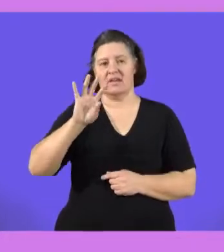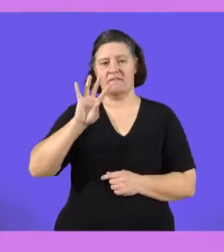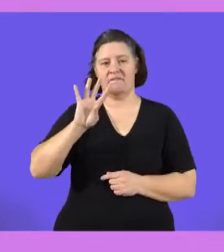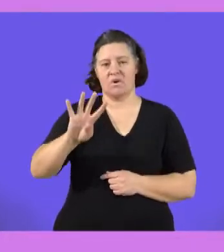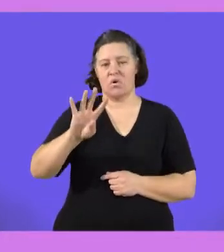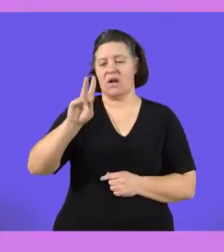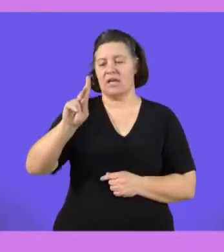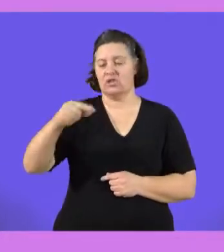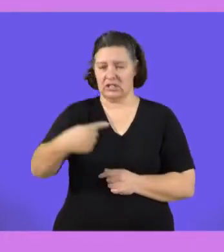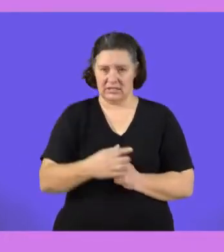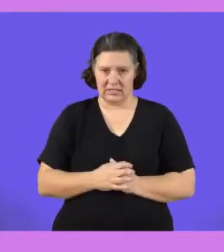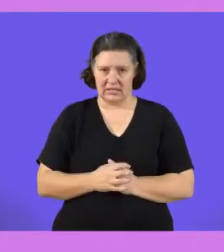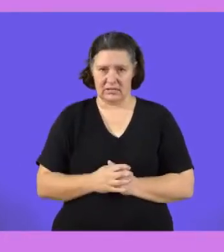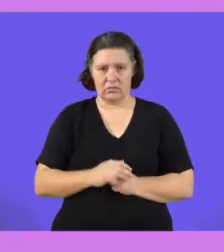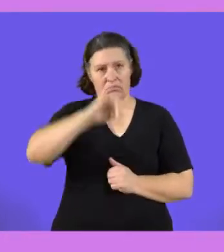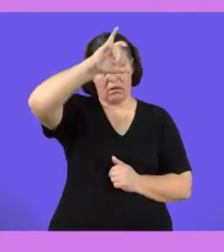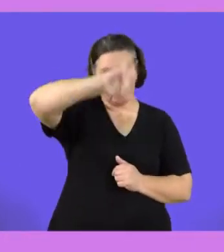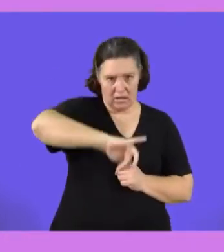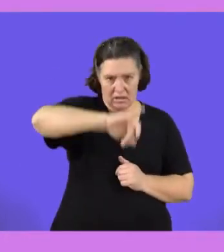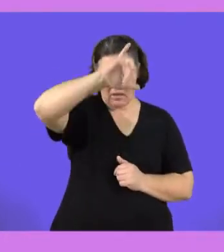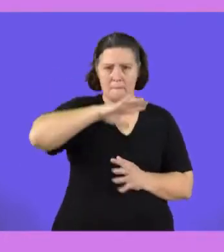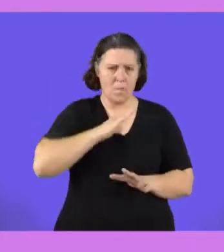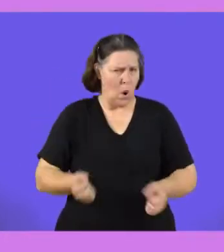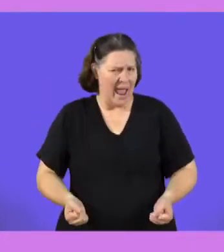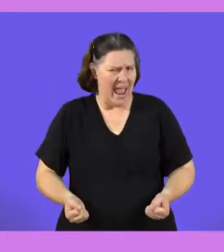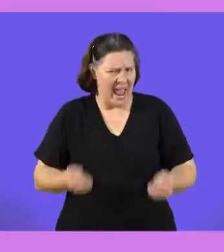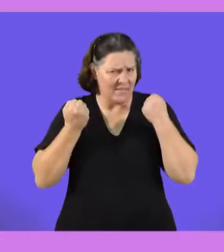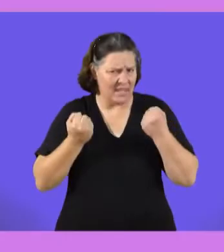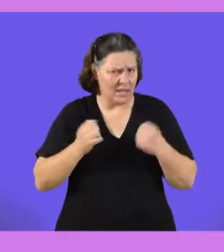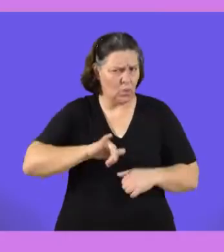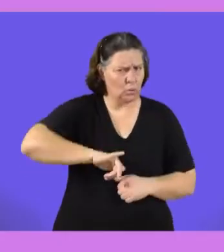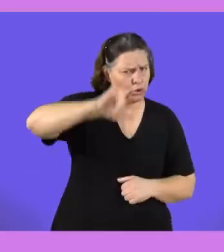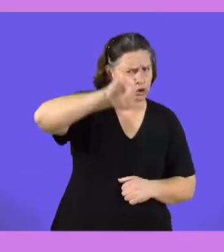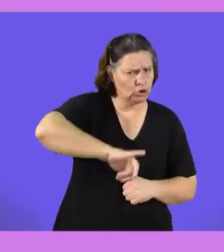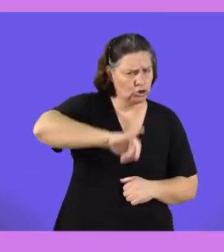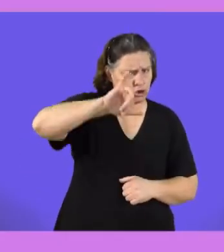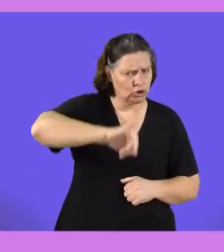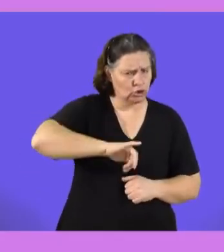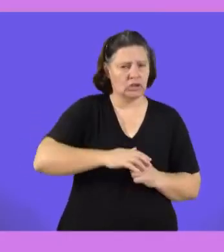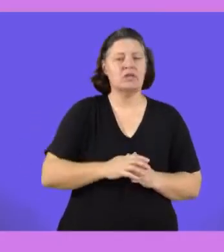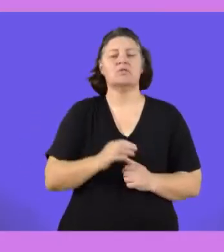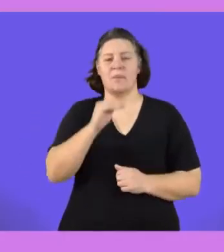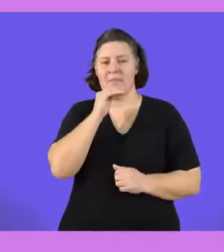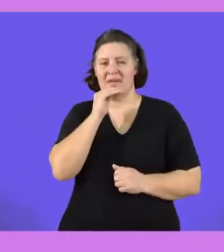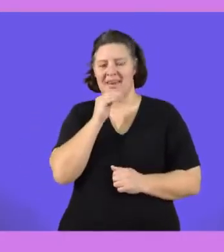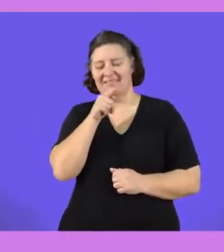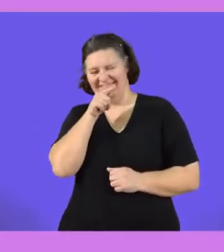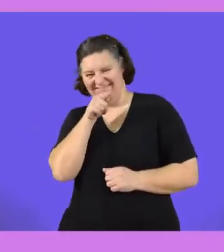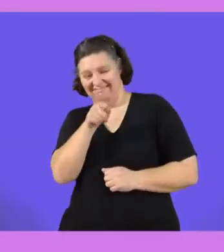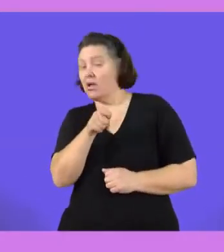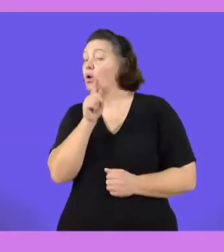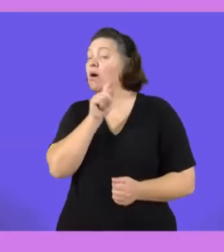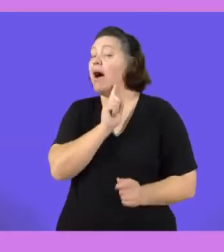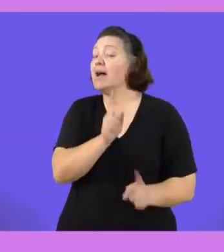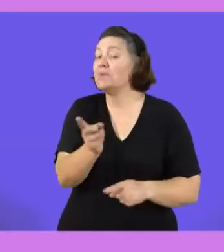4,534 kilograms. So to answer this question, we ask which luggage suitcase is heaviest. So looking at this,